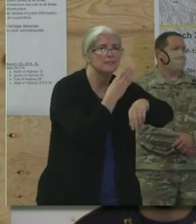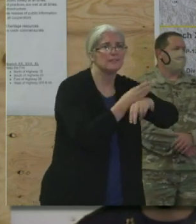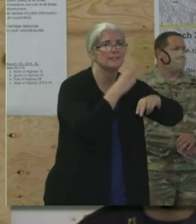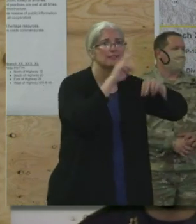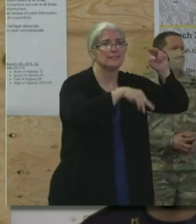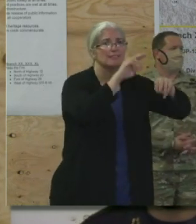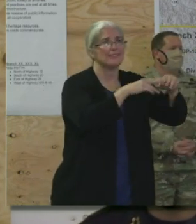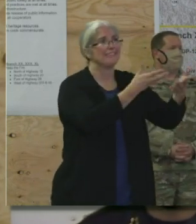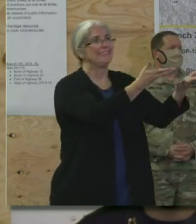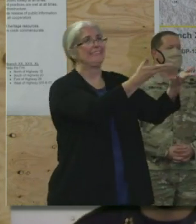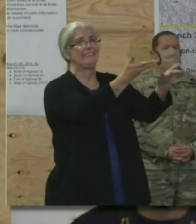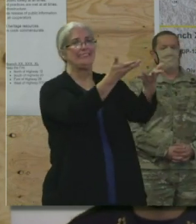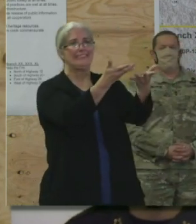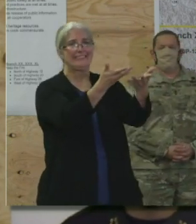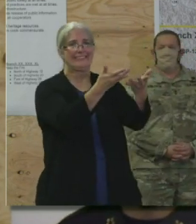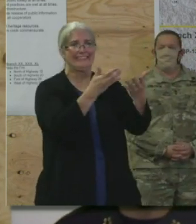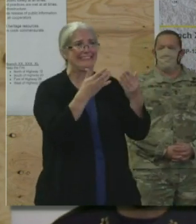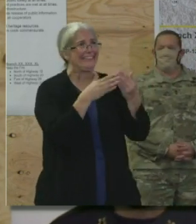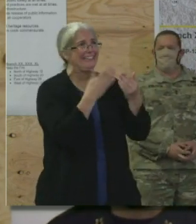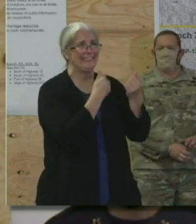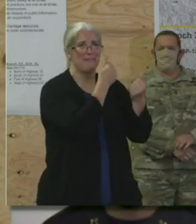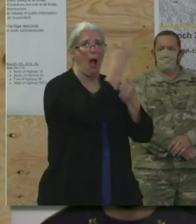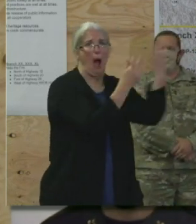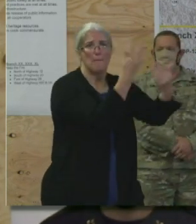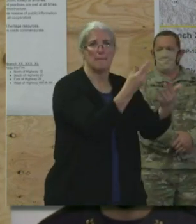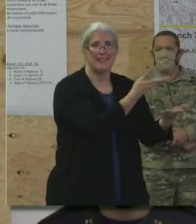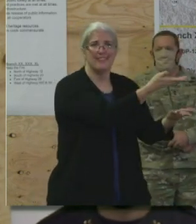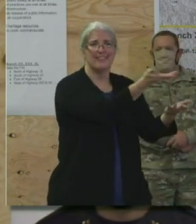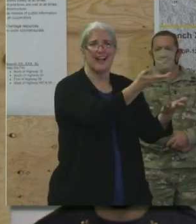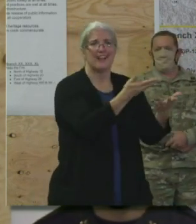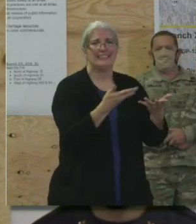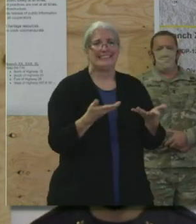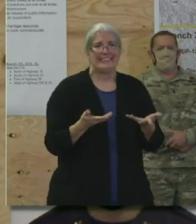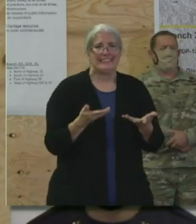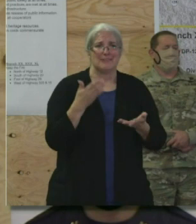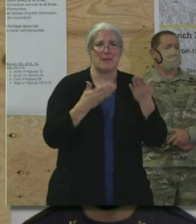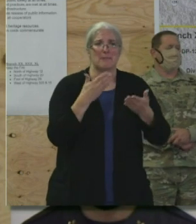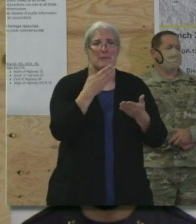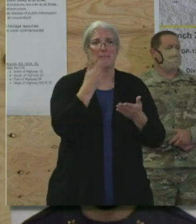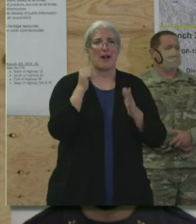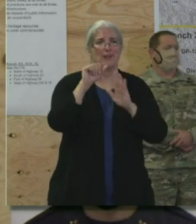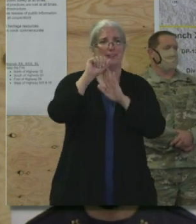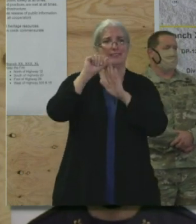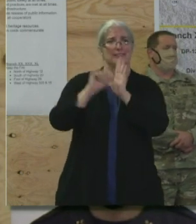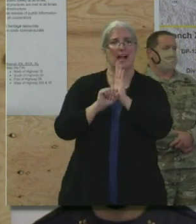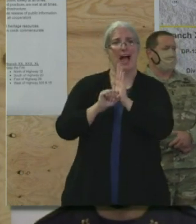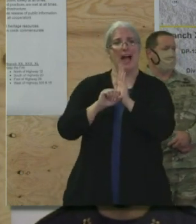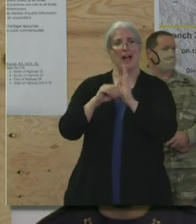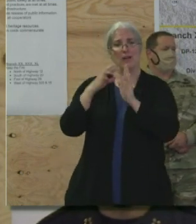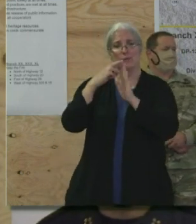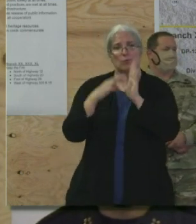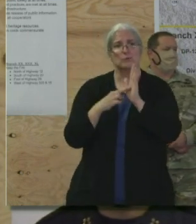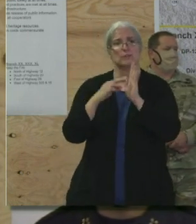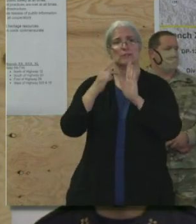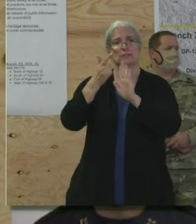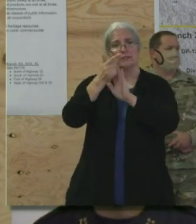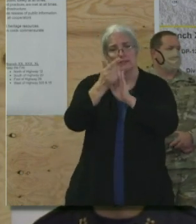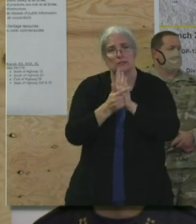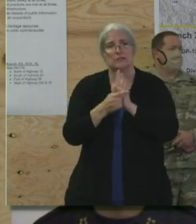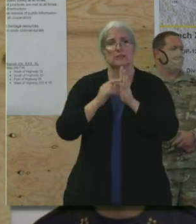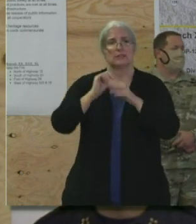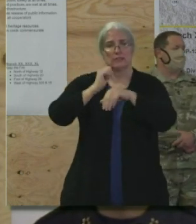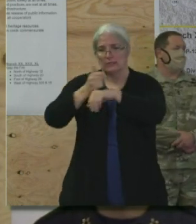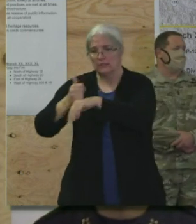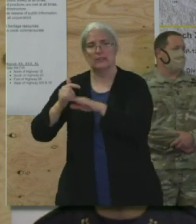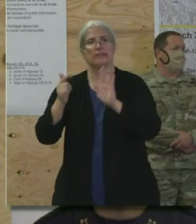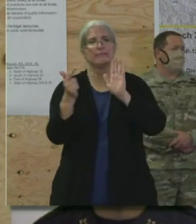consider statewide zoning regulations, either that prohibit development in severe fire risk areas? Well, localism's determinative,